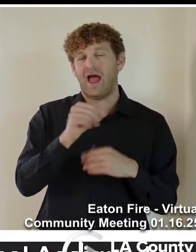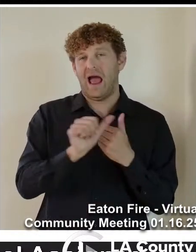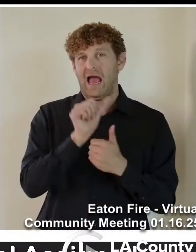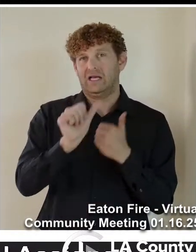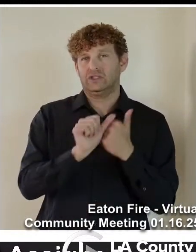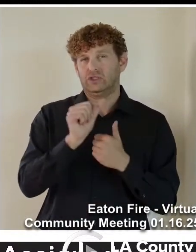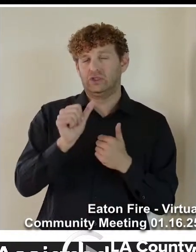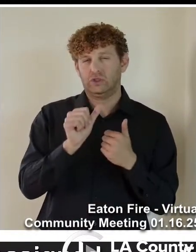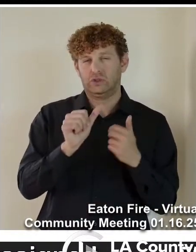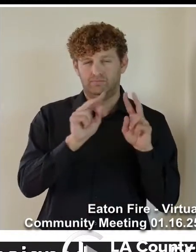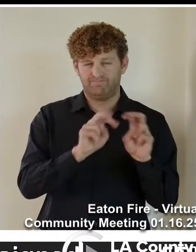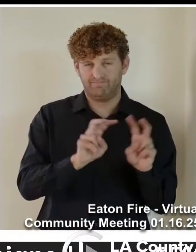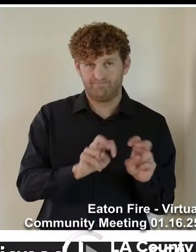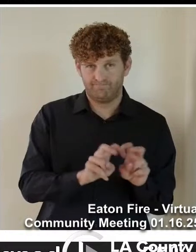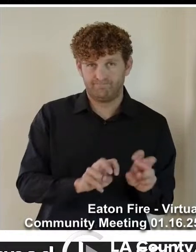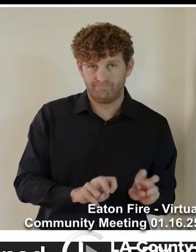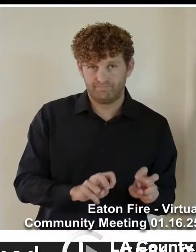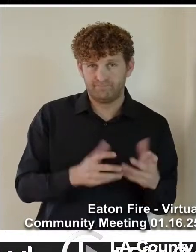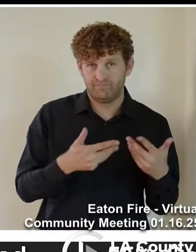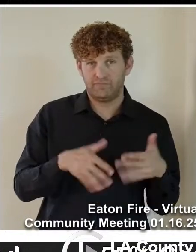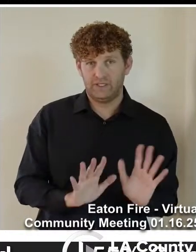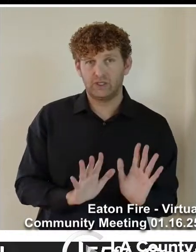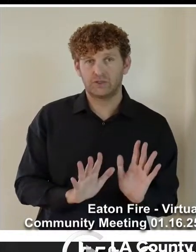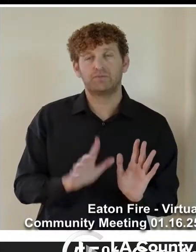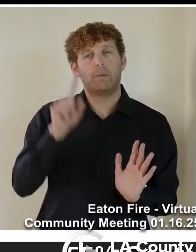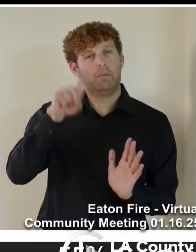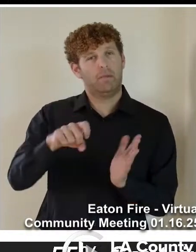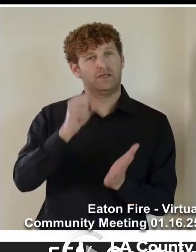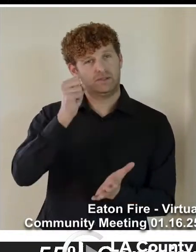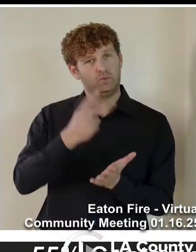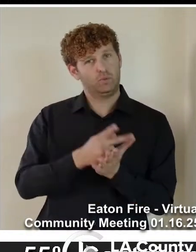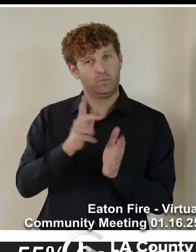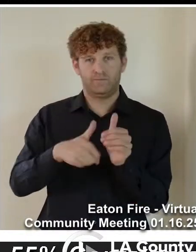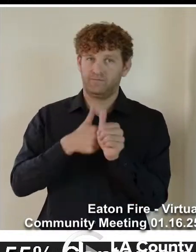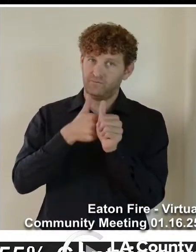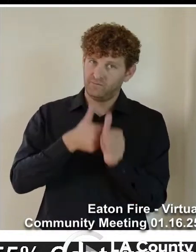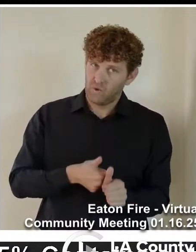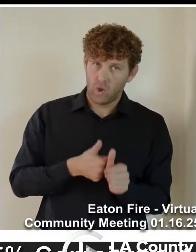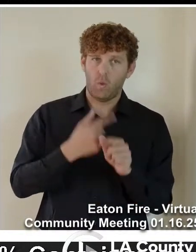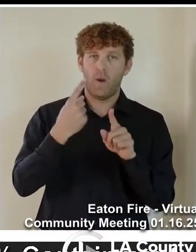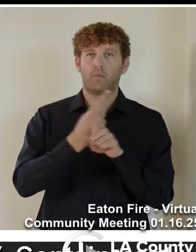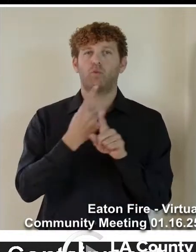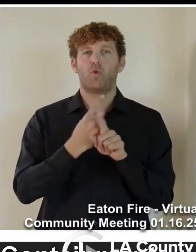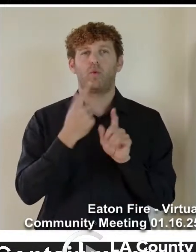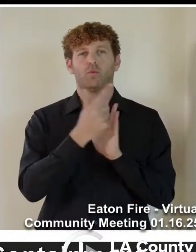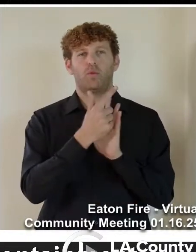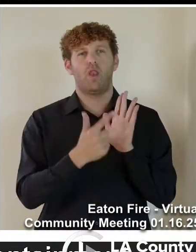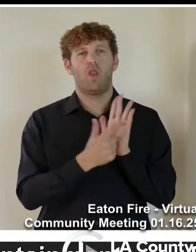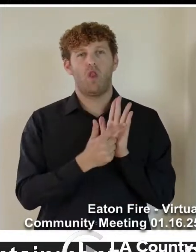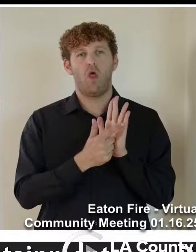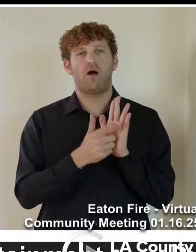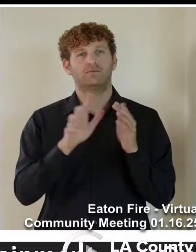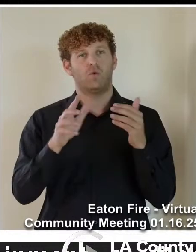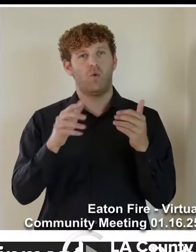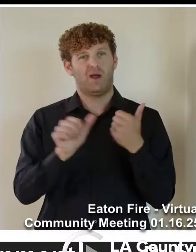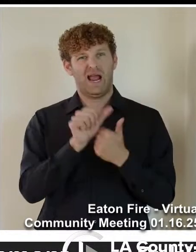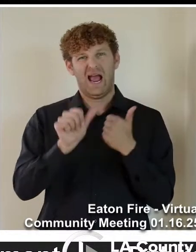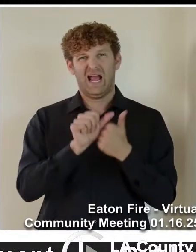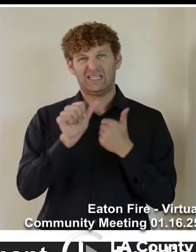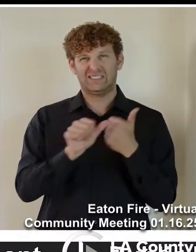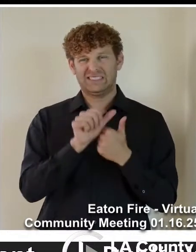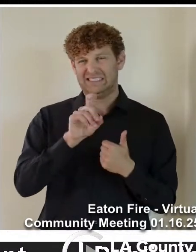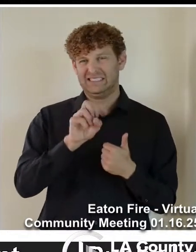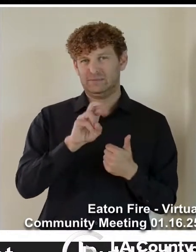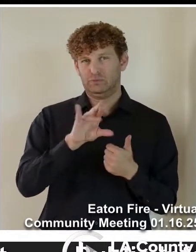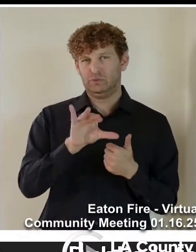contractors must be approved and follow applicable laws regarding fire debris and hazardous waste cleanup and disposal. The county